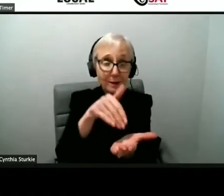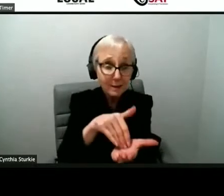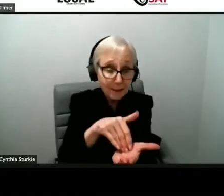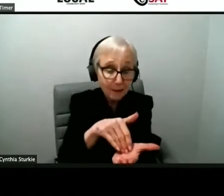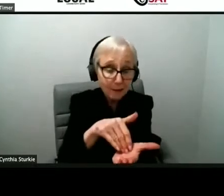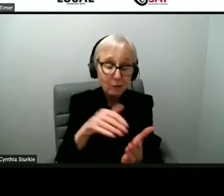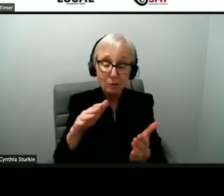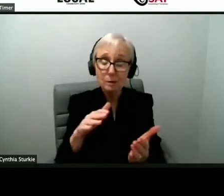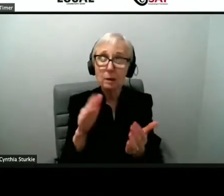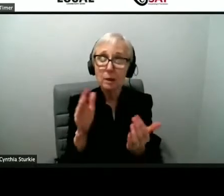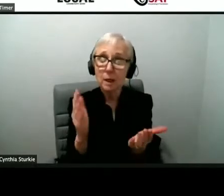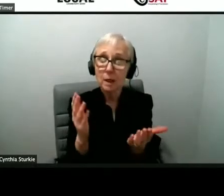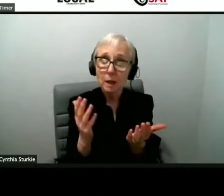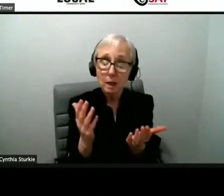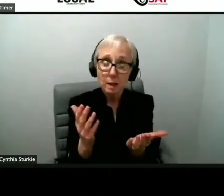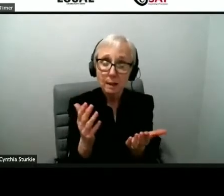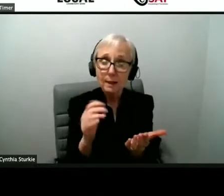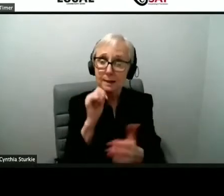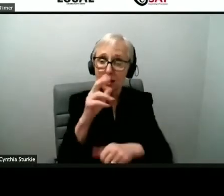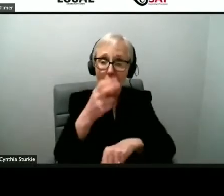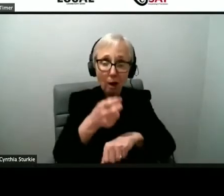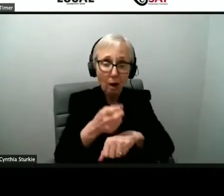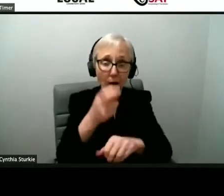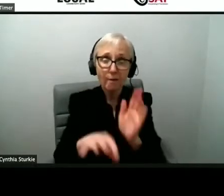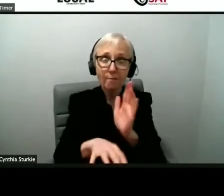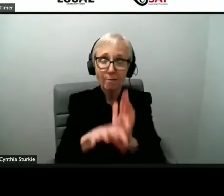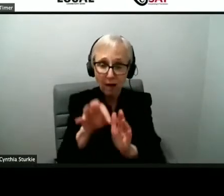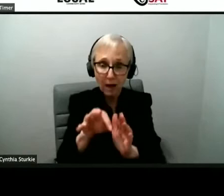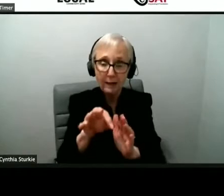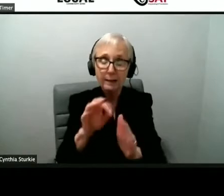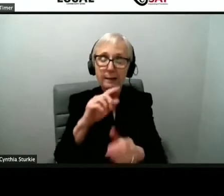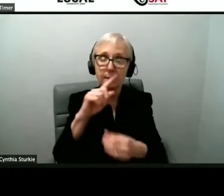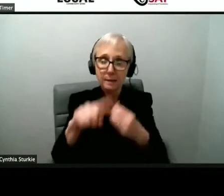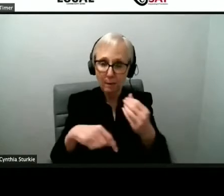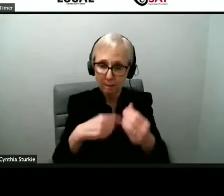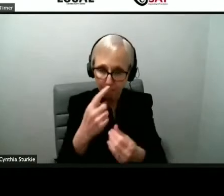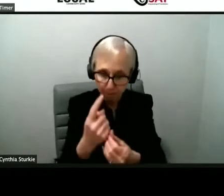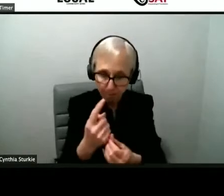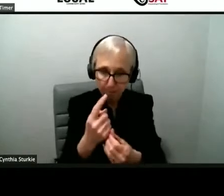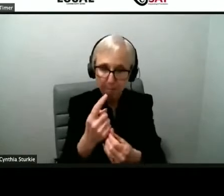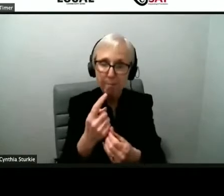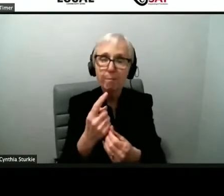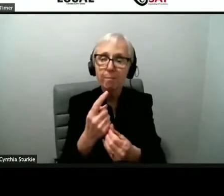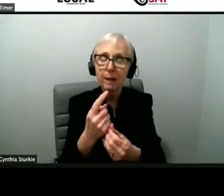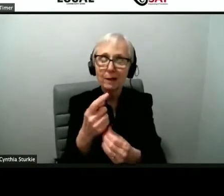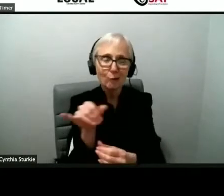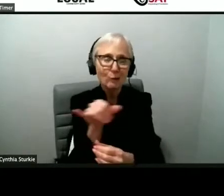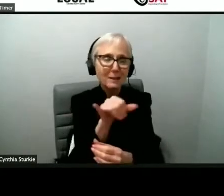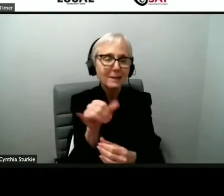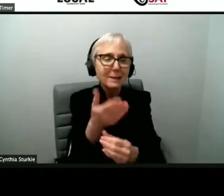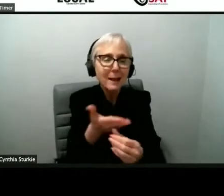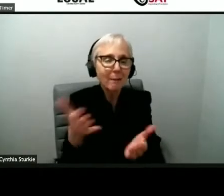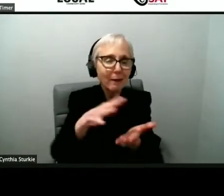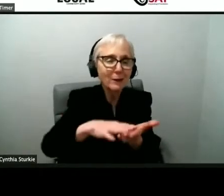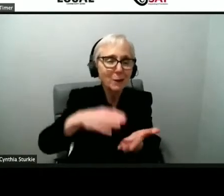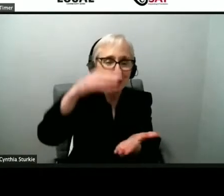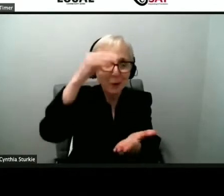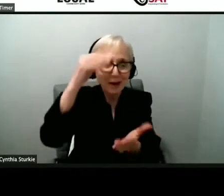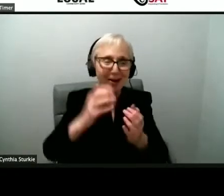the district. It's not hard to find. So it's just about getting on the course and doing a lot of the same things that we're learning as